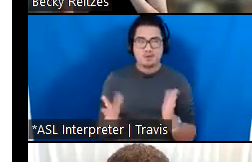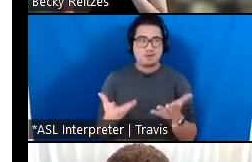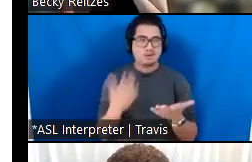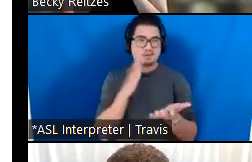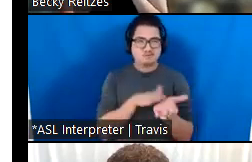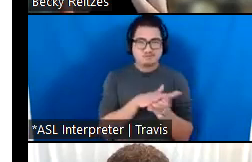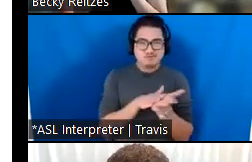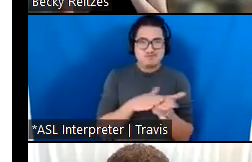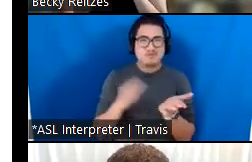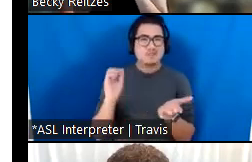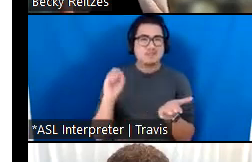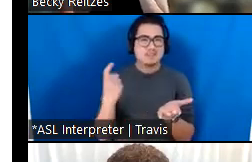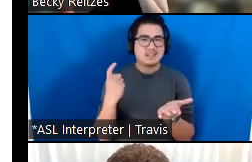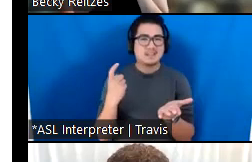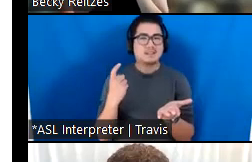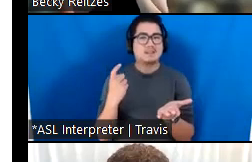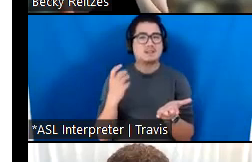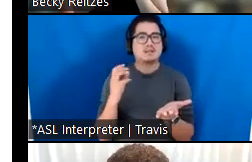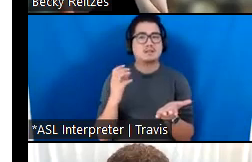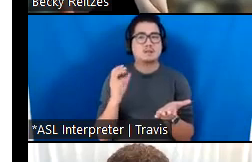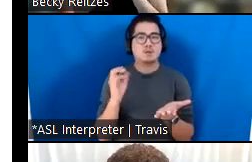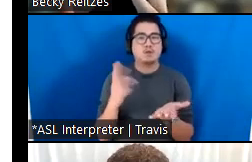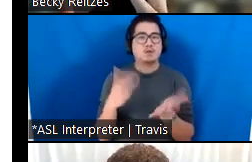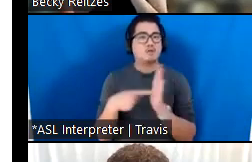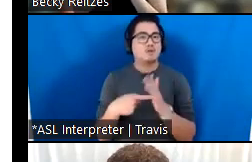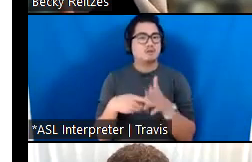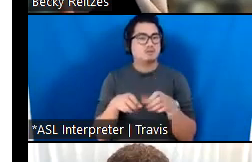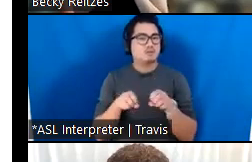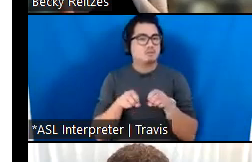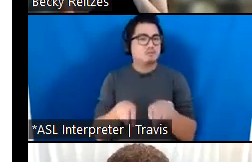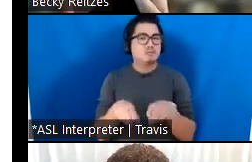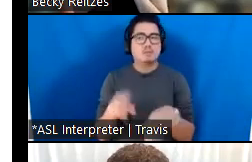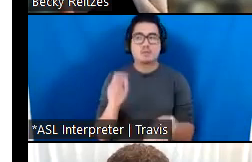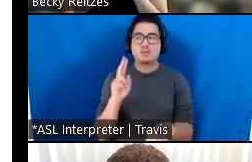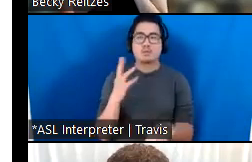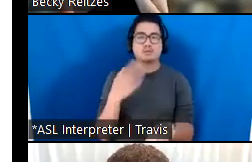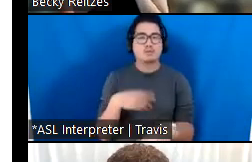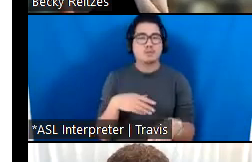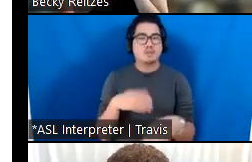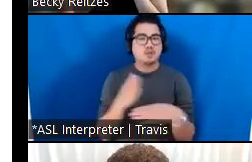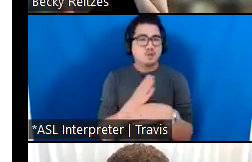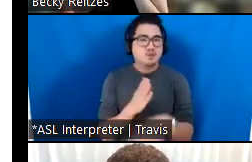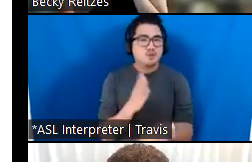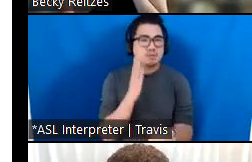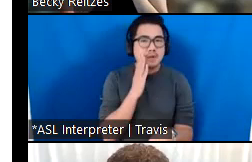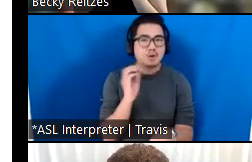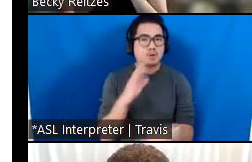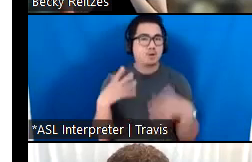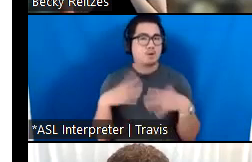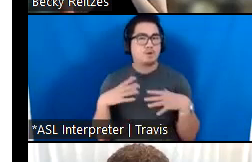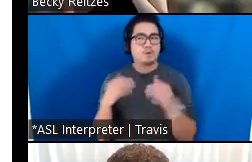sex, or sharing beds and clothes with somebody who's tested for monkeypox